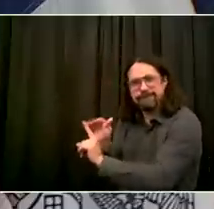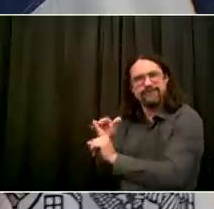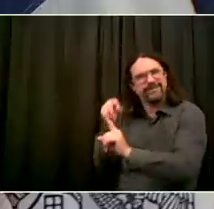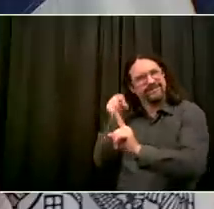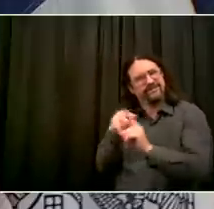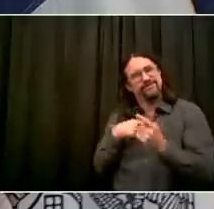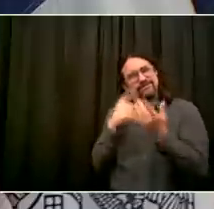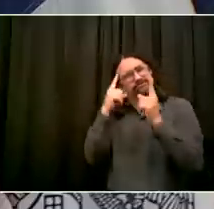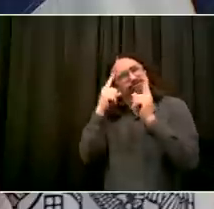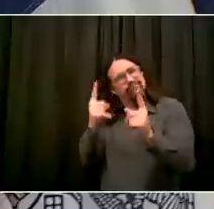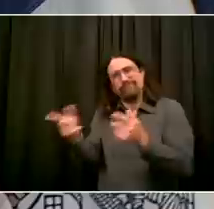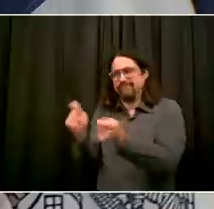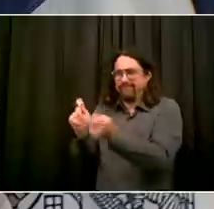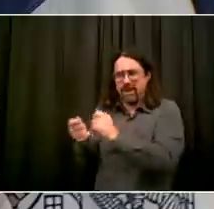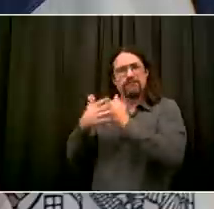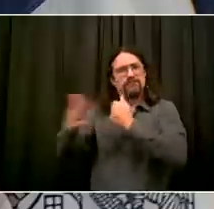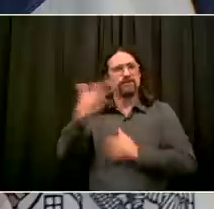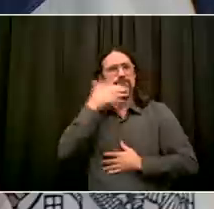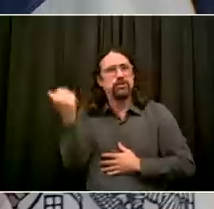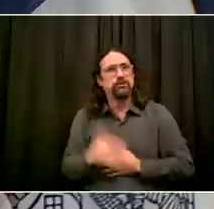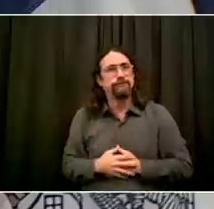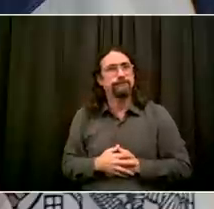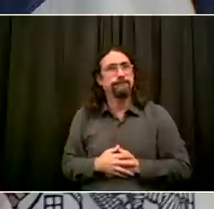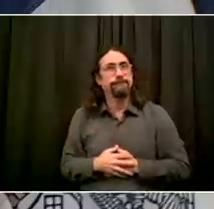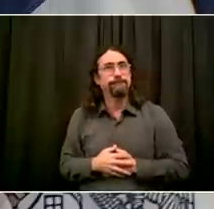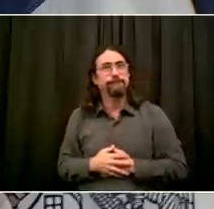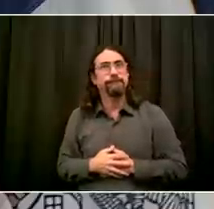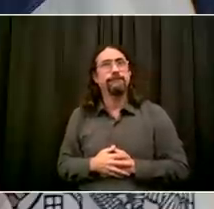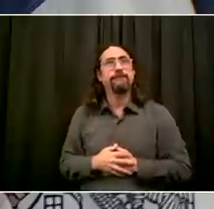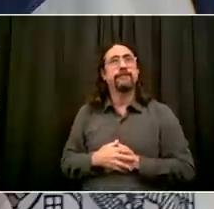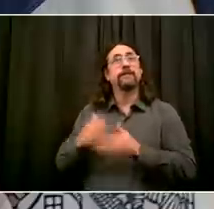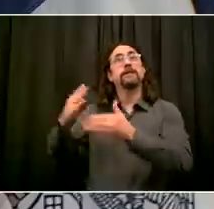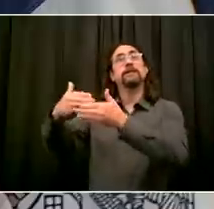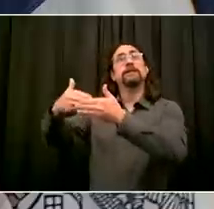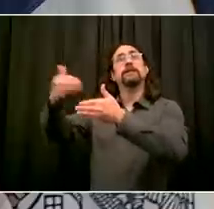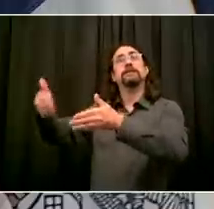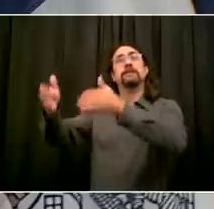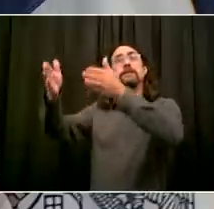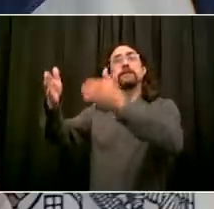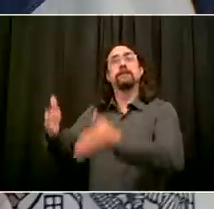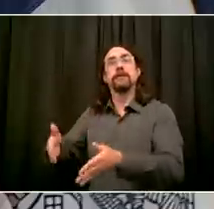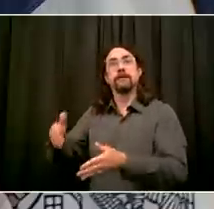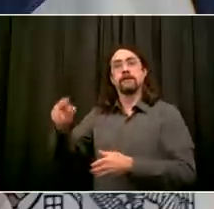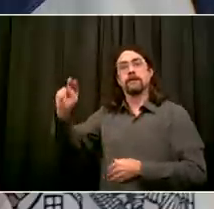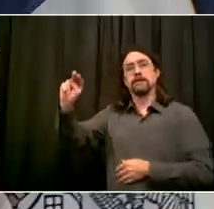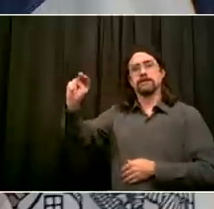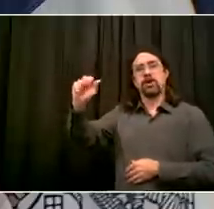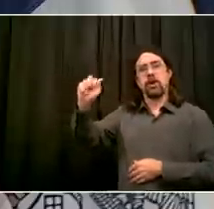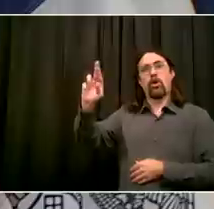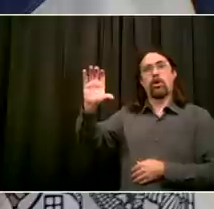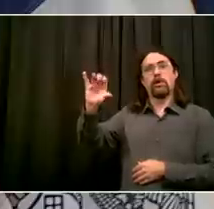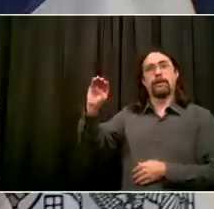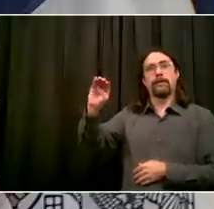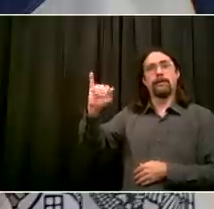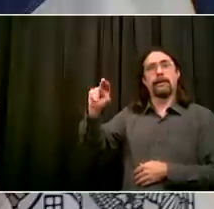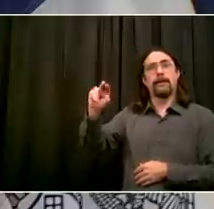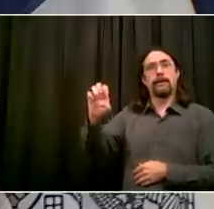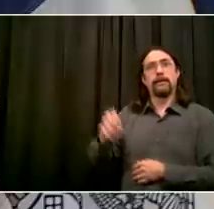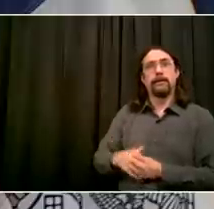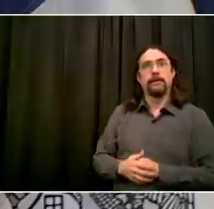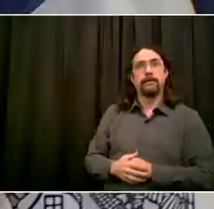Hi, good morning, Mayor. How you doing? Good, doing well. I want to also, what Juliet had